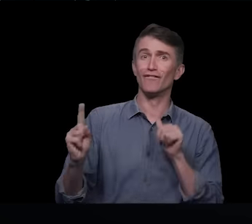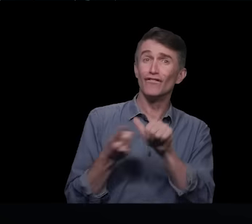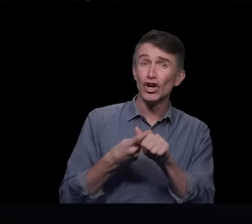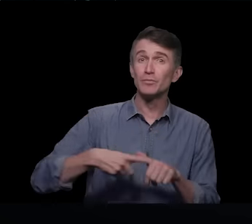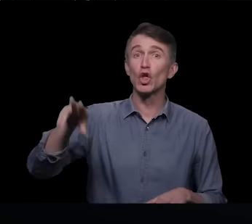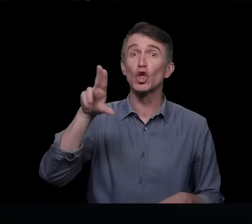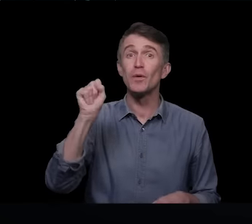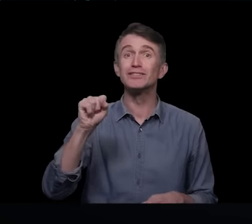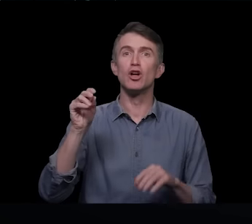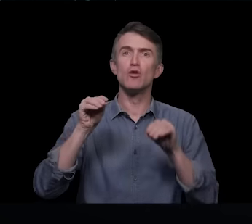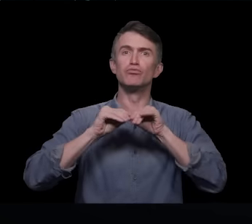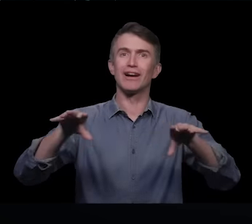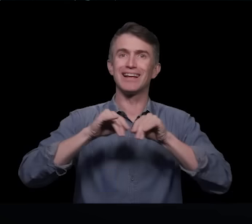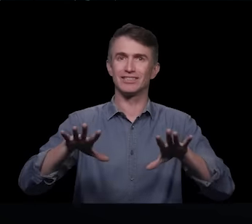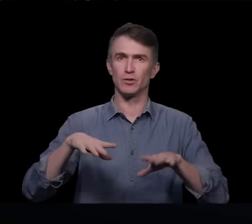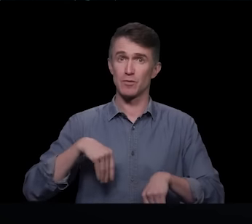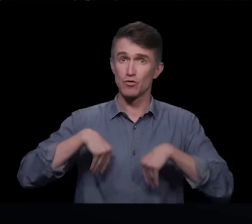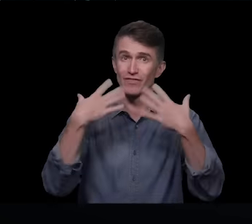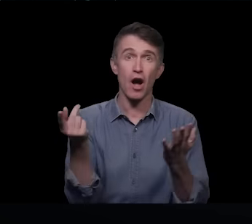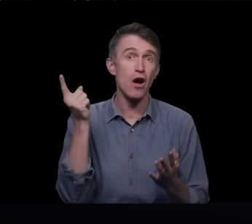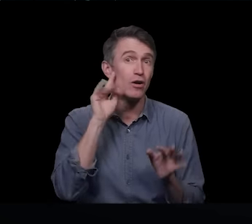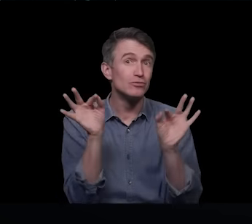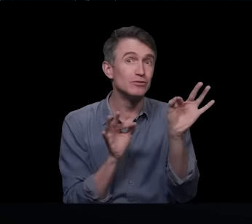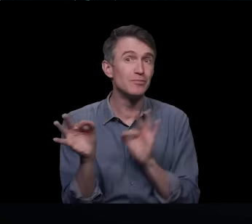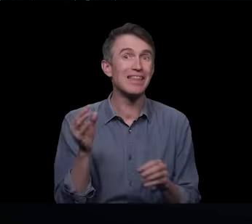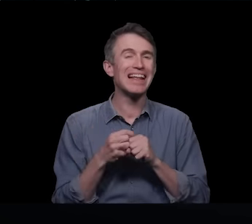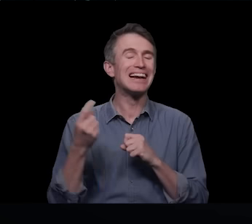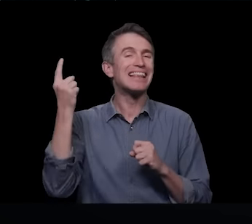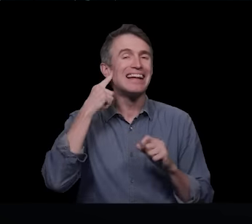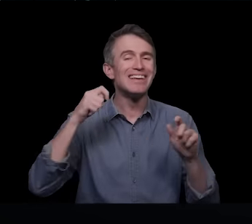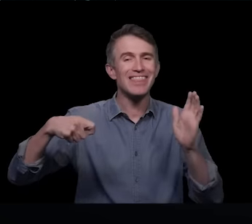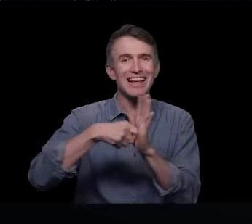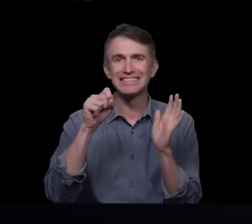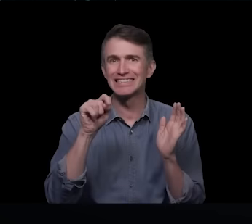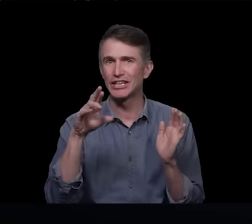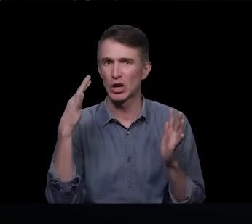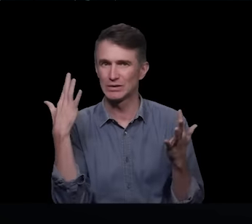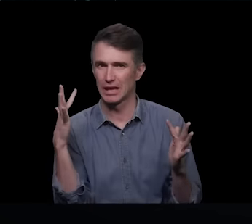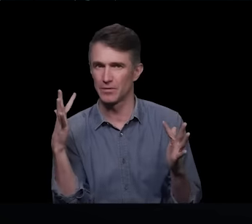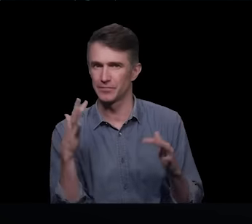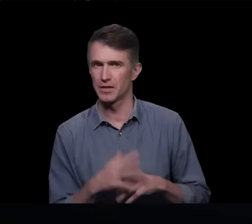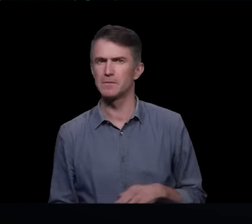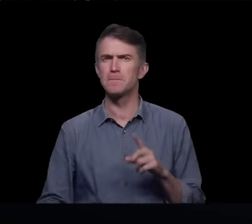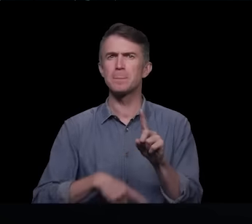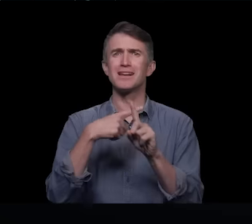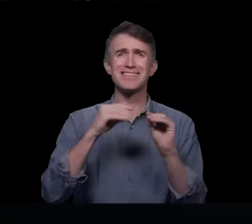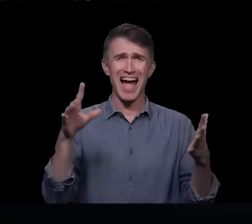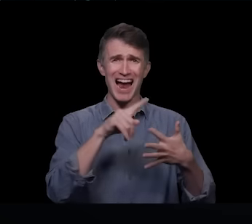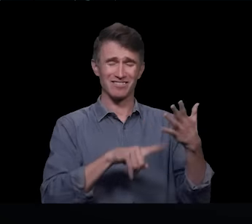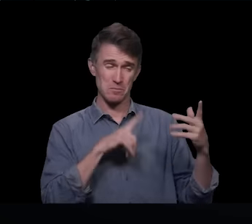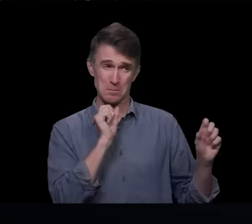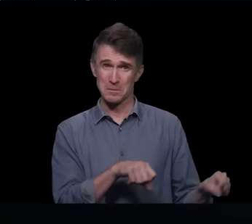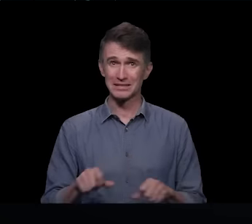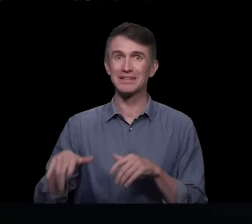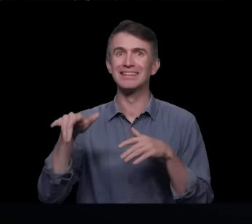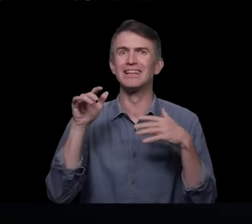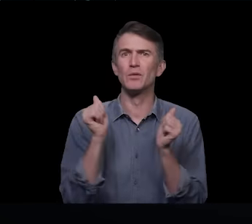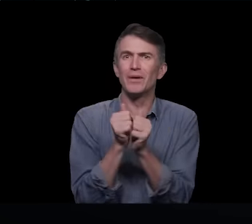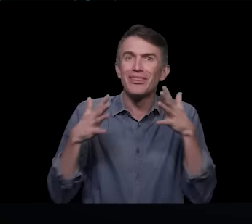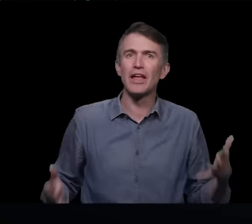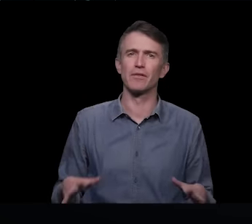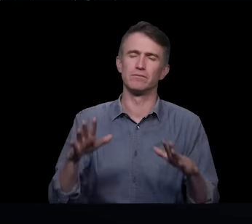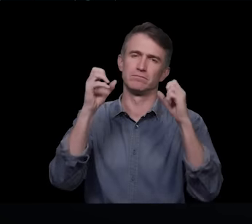first for a U.S. broadcaster, we provided audio descriptions in stereo sound. None of this would have been possible without